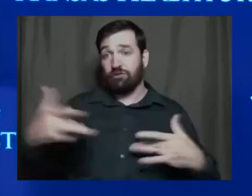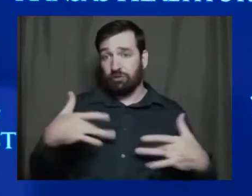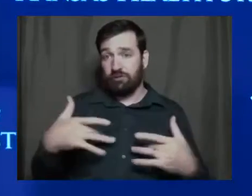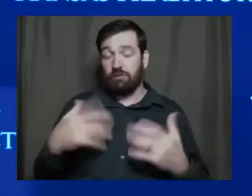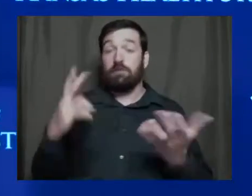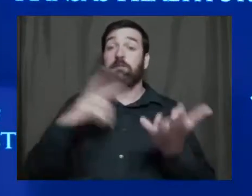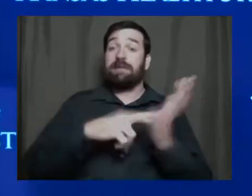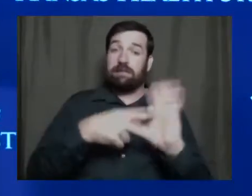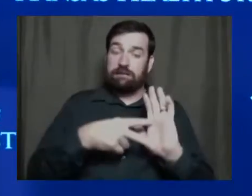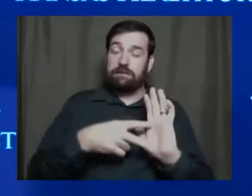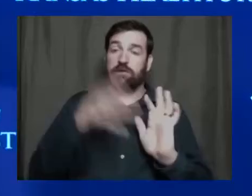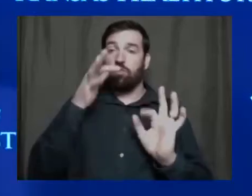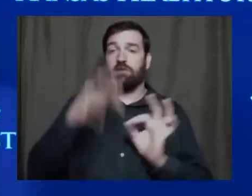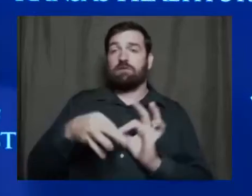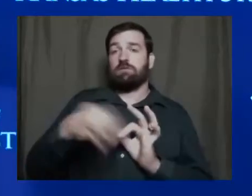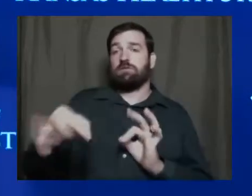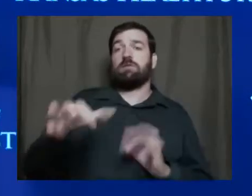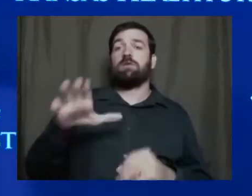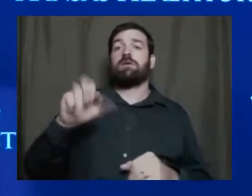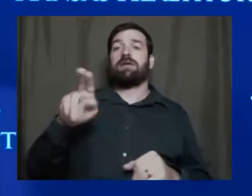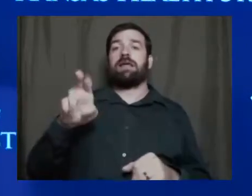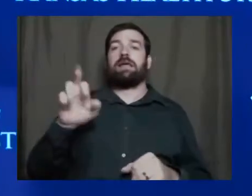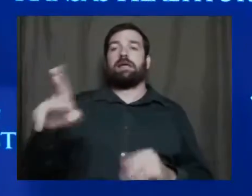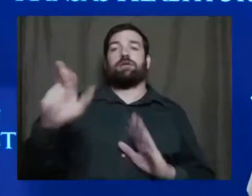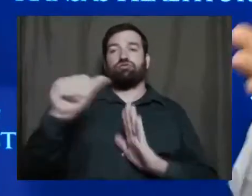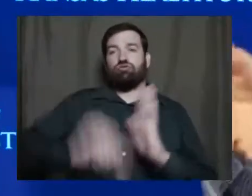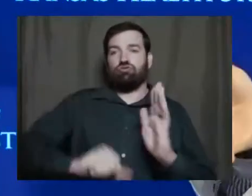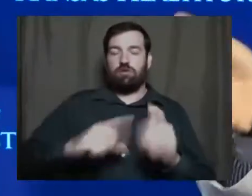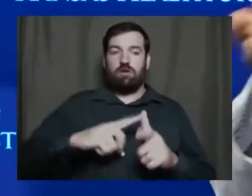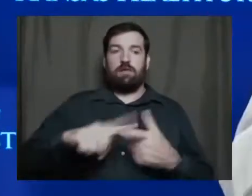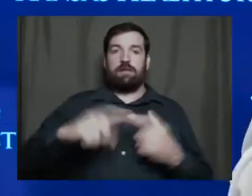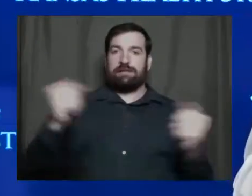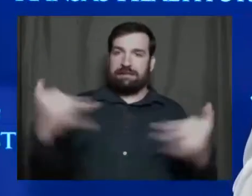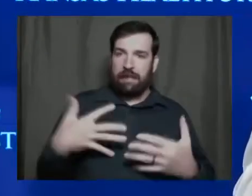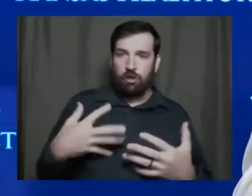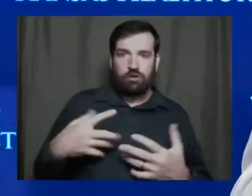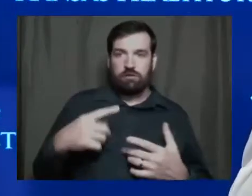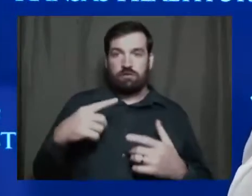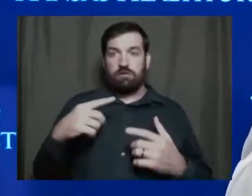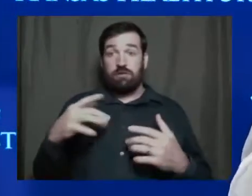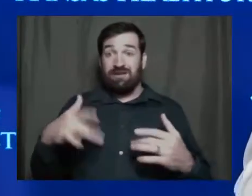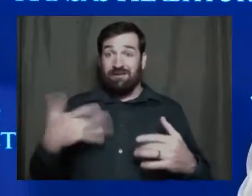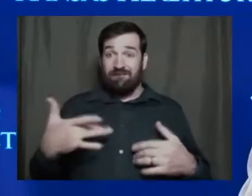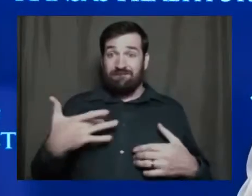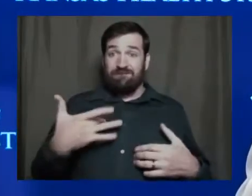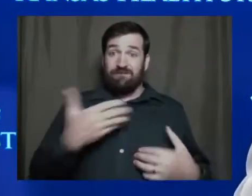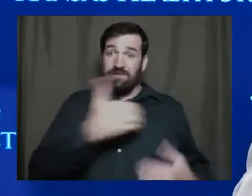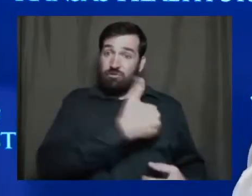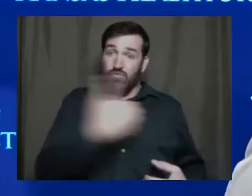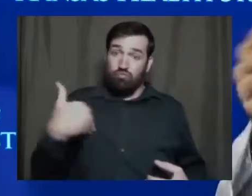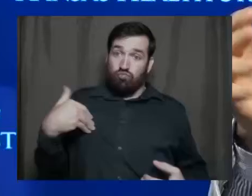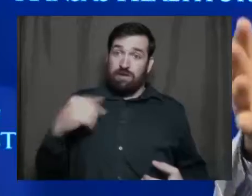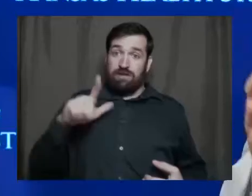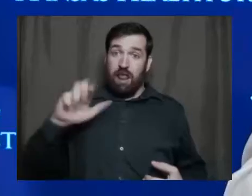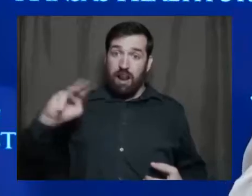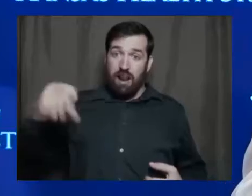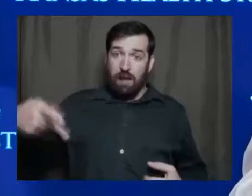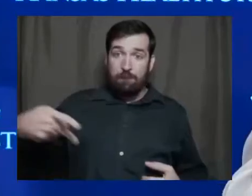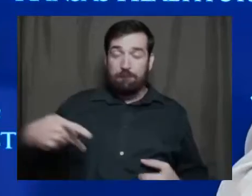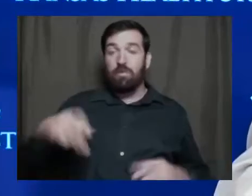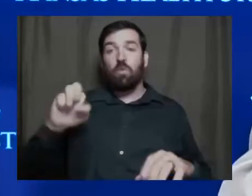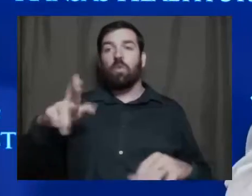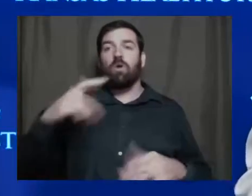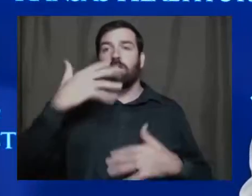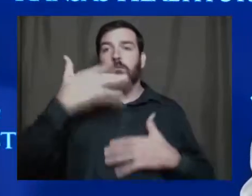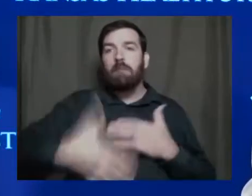delay that cancer surgery. And then people get scared. And then they don't come in when they feel their breast lump or they have some blood in their stool and well, I don't want to go in because of